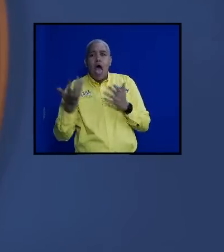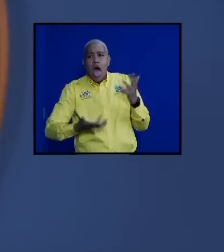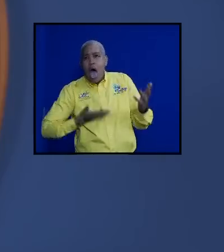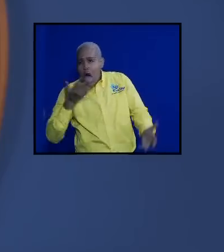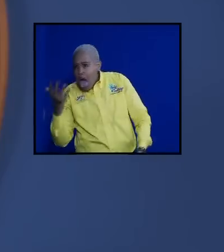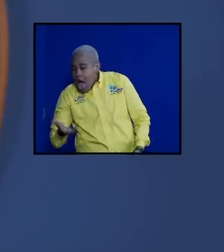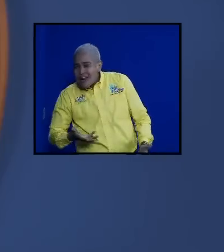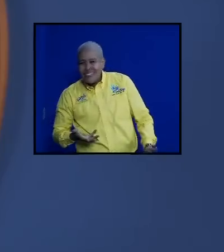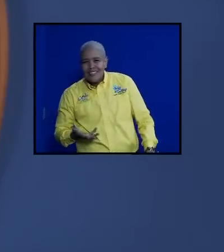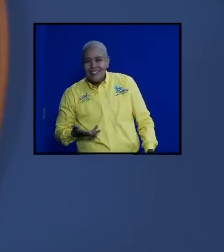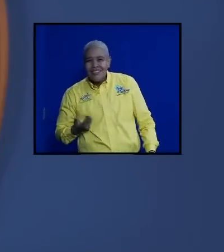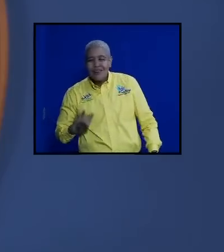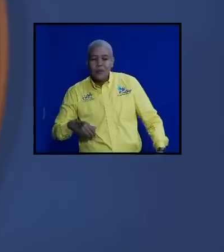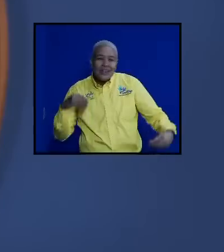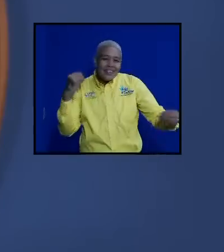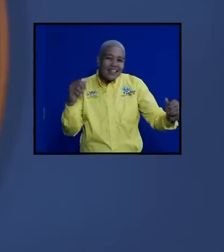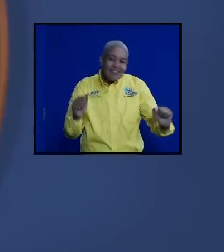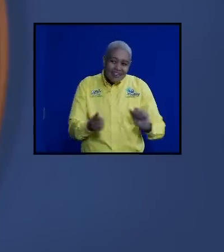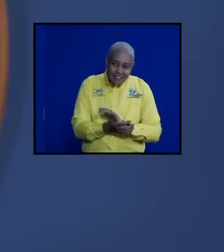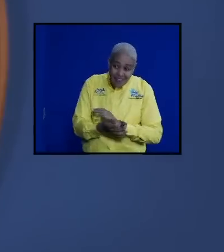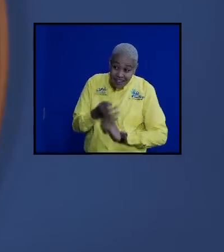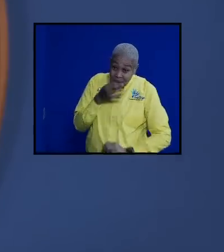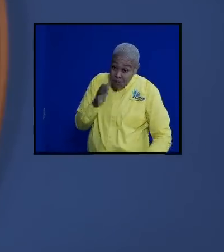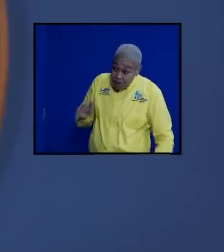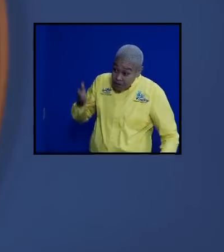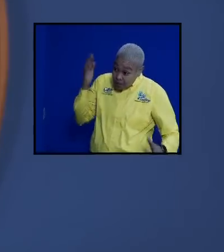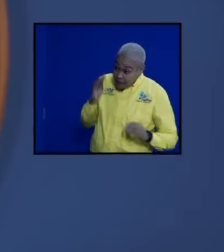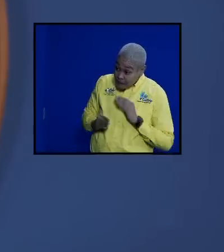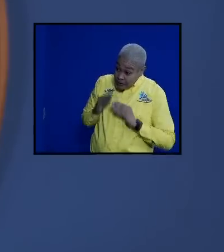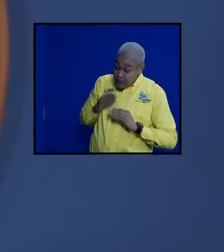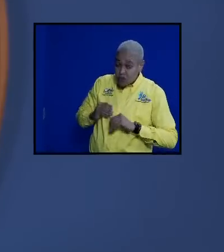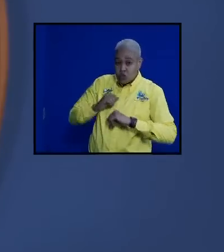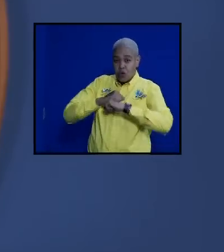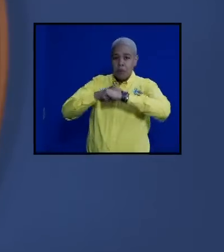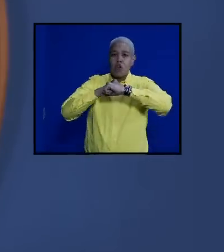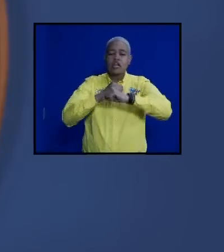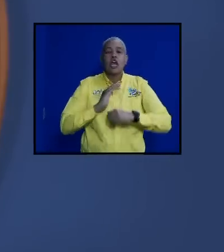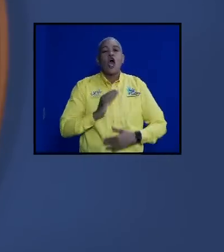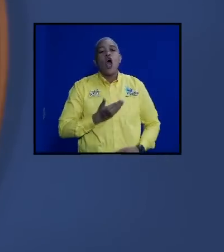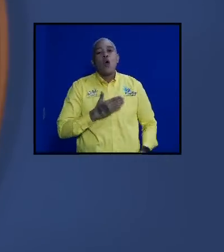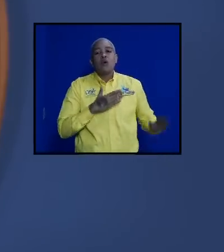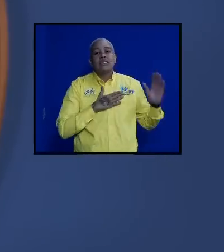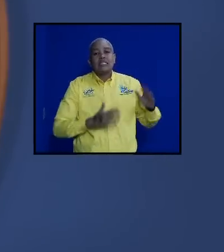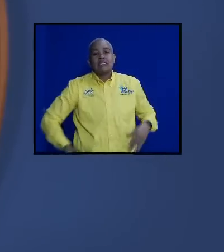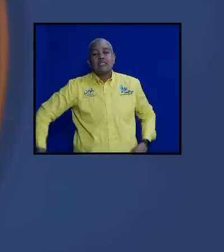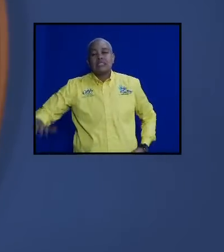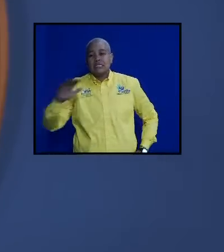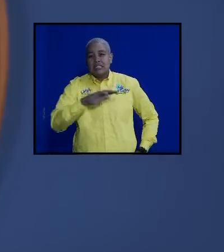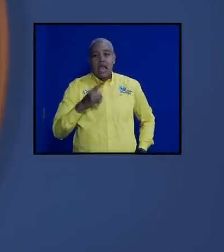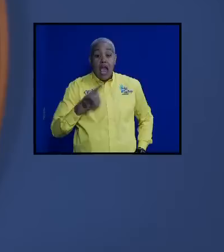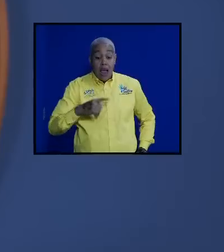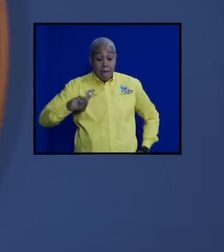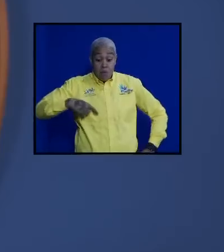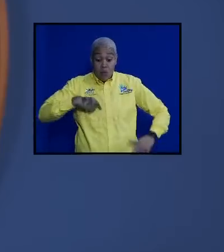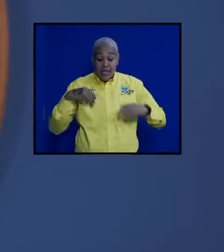we are building the capacity in that domain to protect our citizens. We are building the capacity